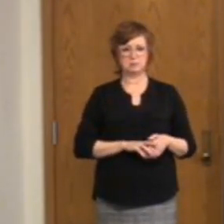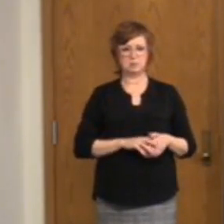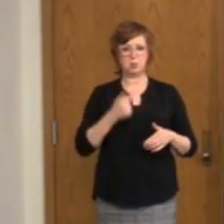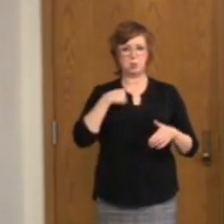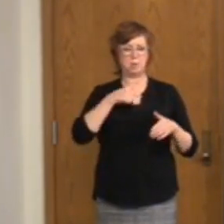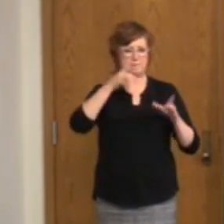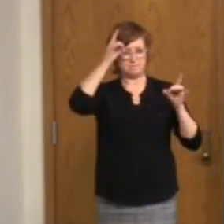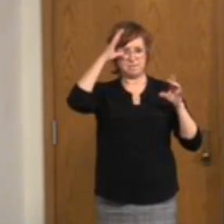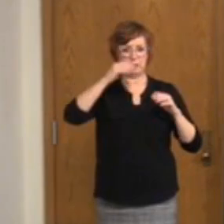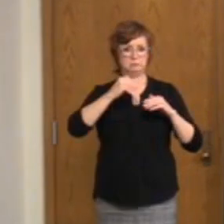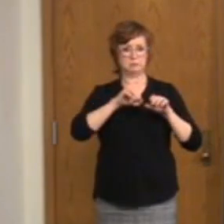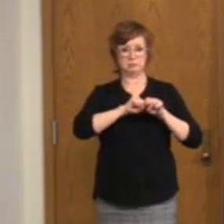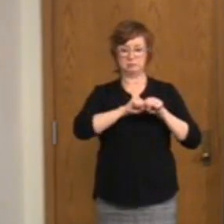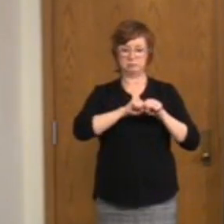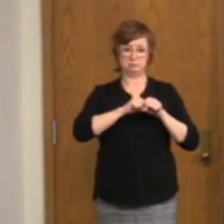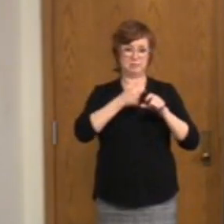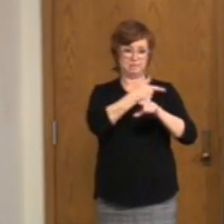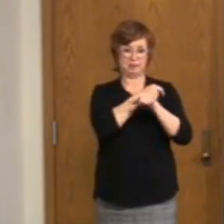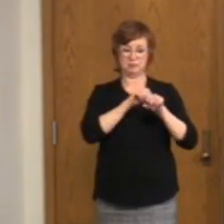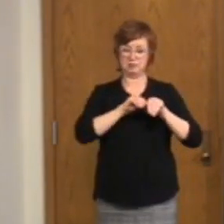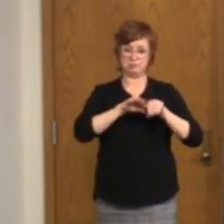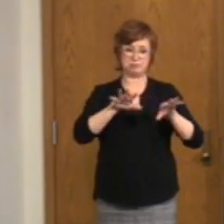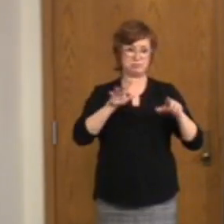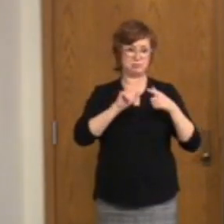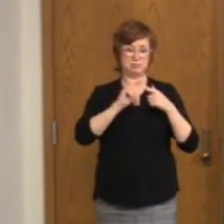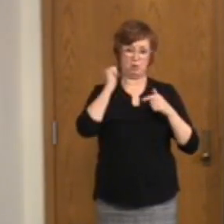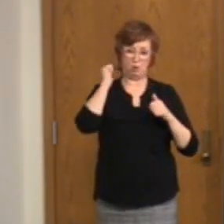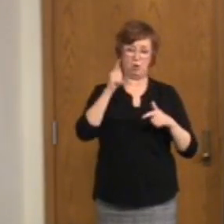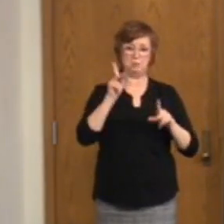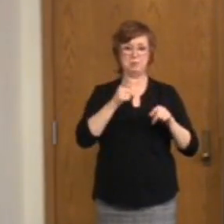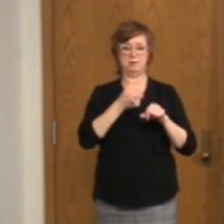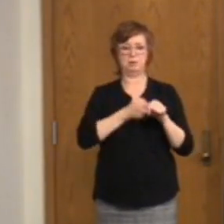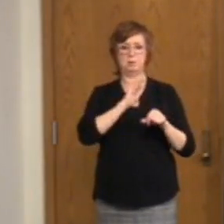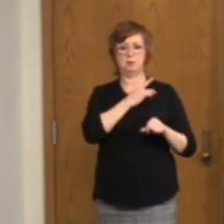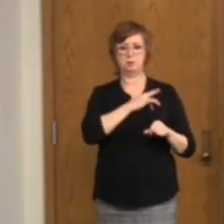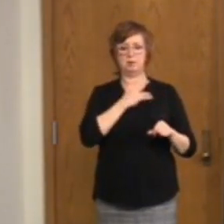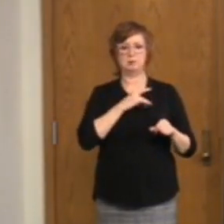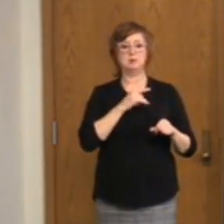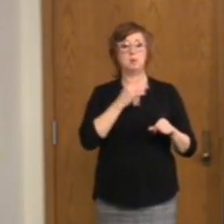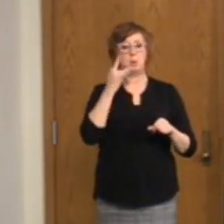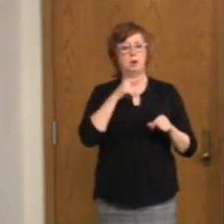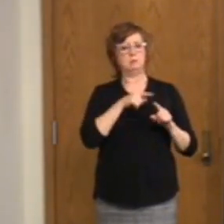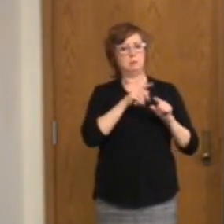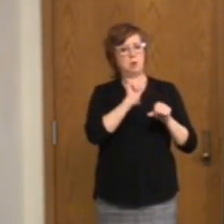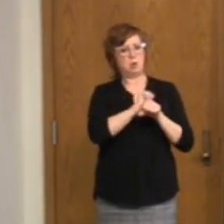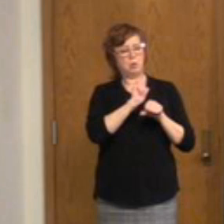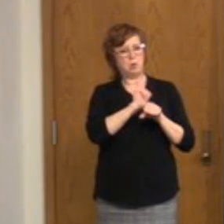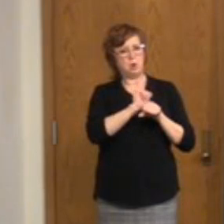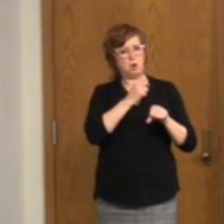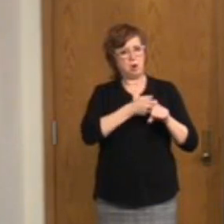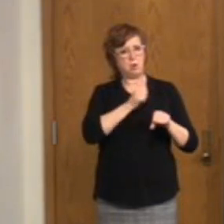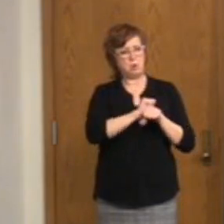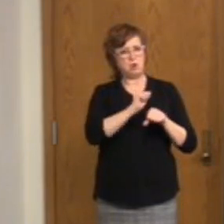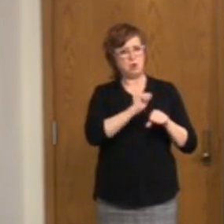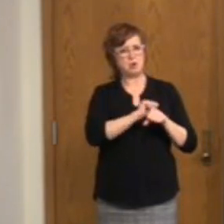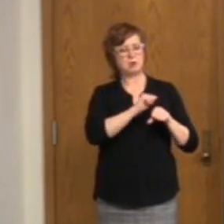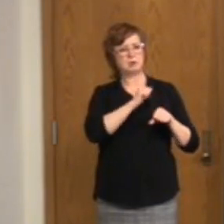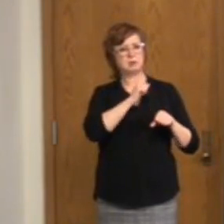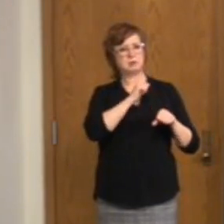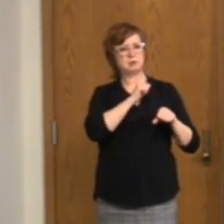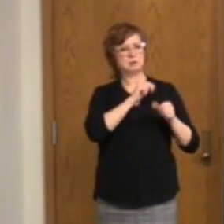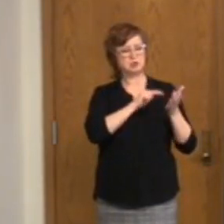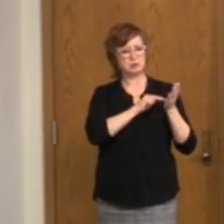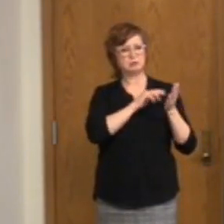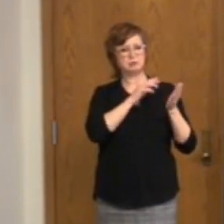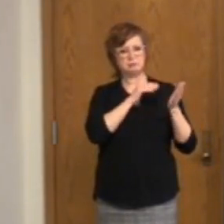jurisdictions on a daily basis. So credit and hats off to our frontline staff that are working very hard at ensuring that they have an